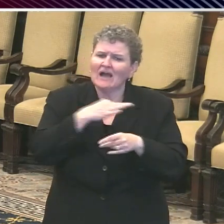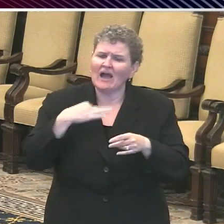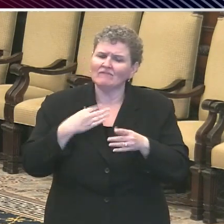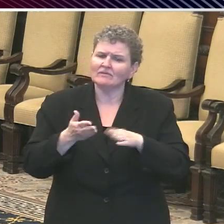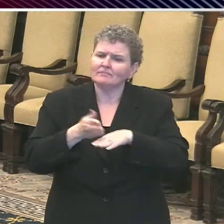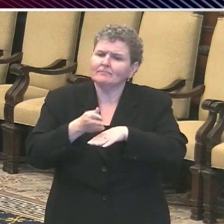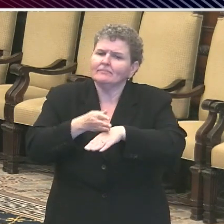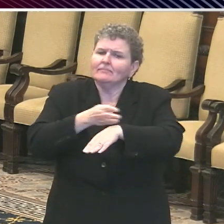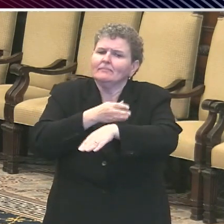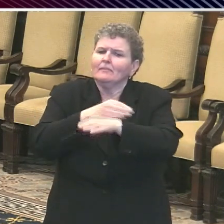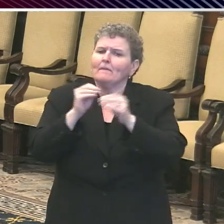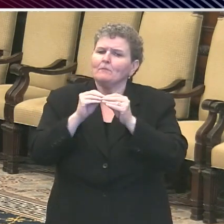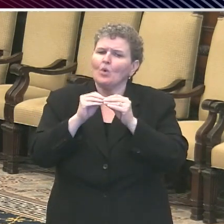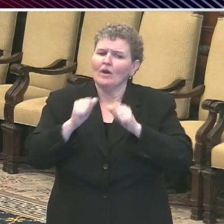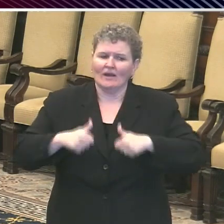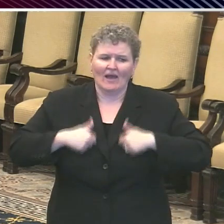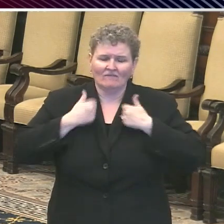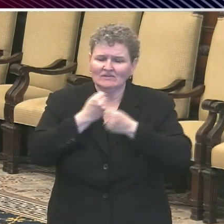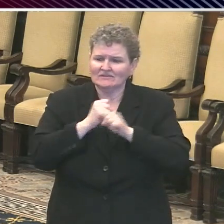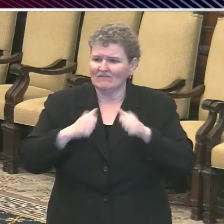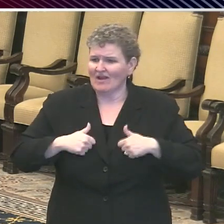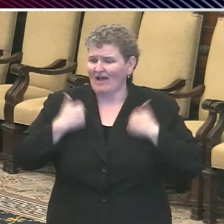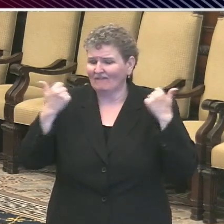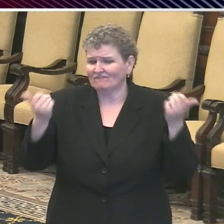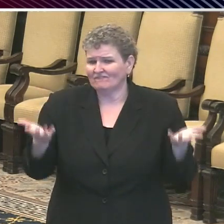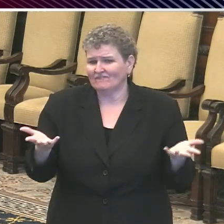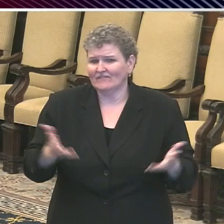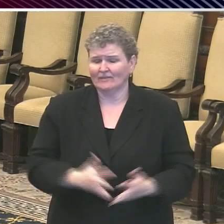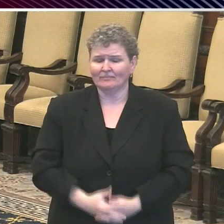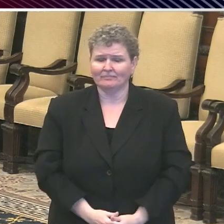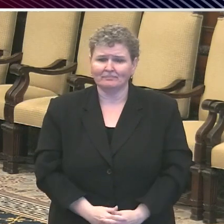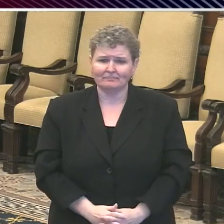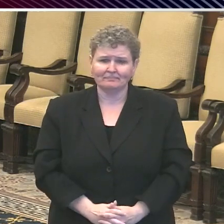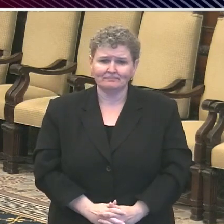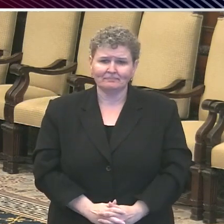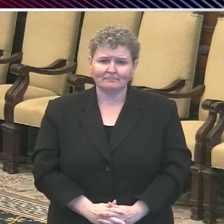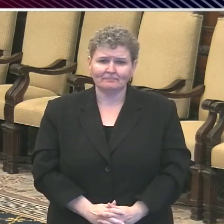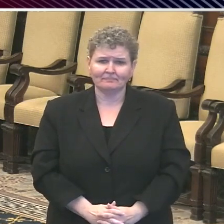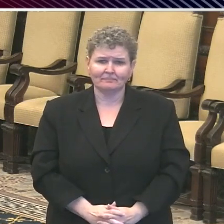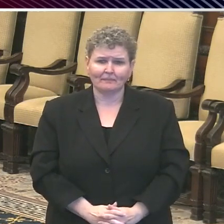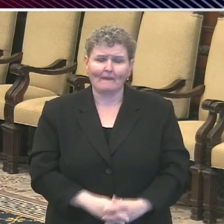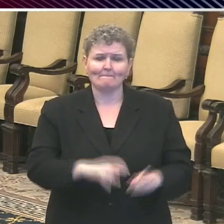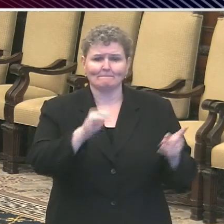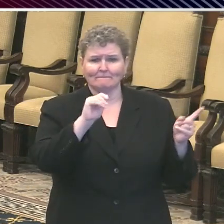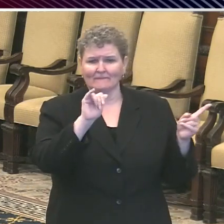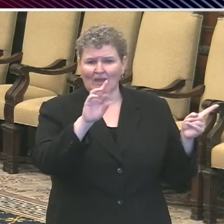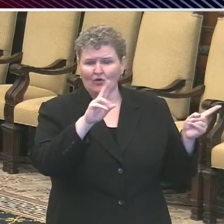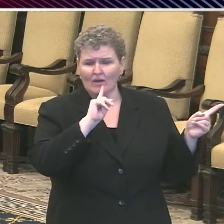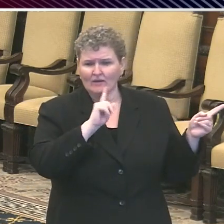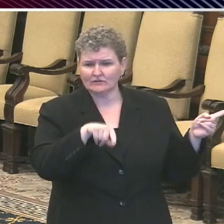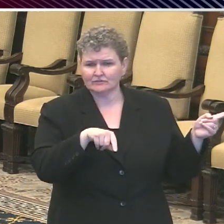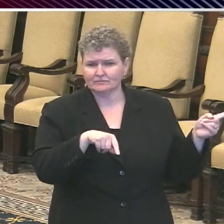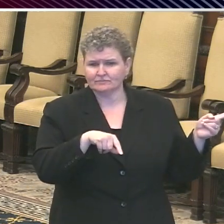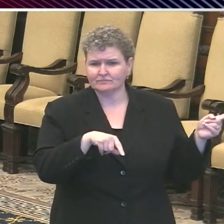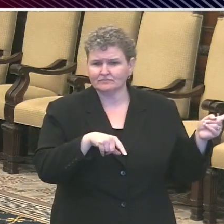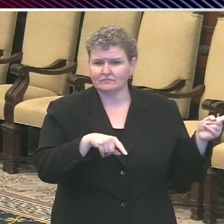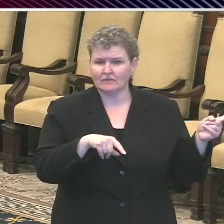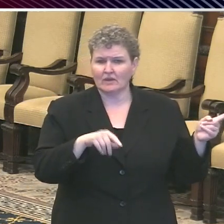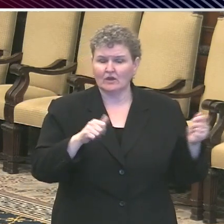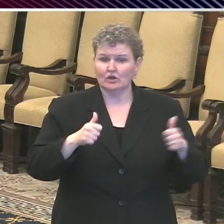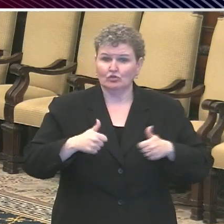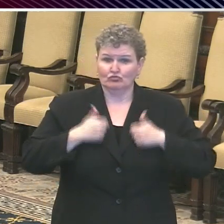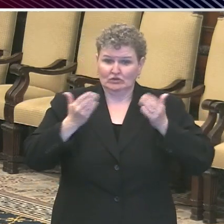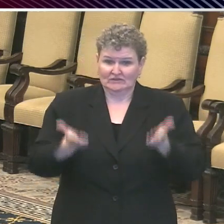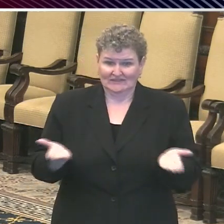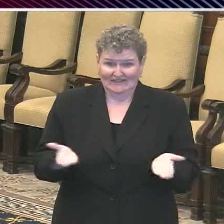residents. Okay, thank you. And for the mayor, I think some residents might see the what